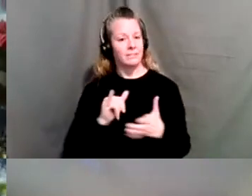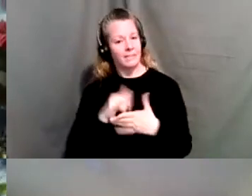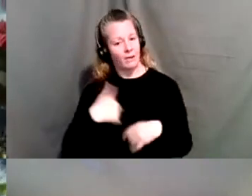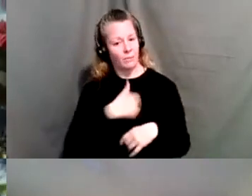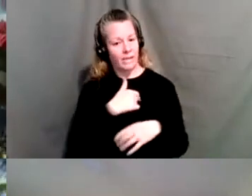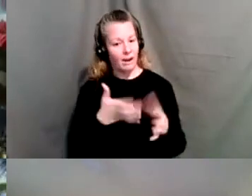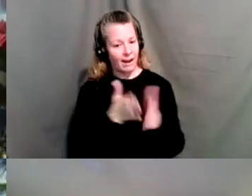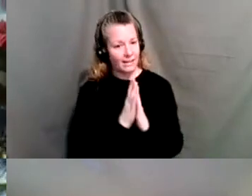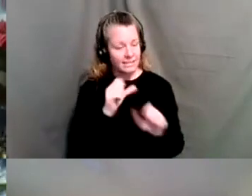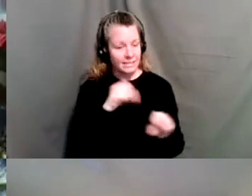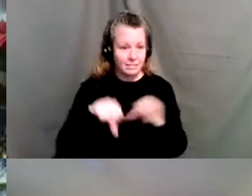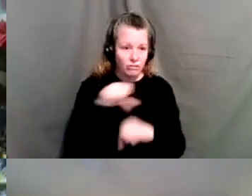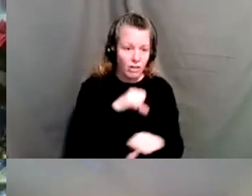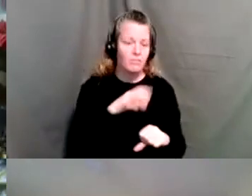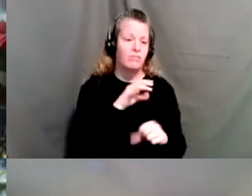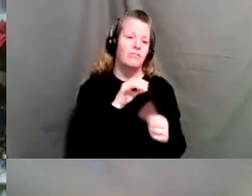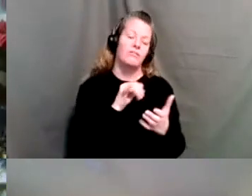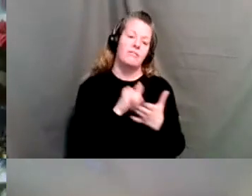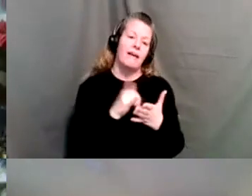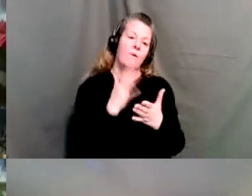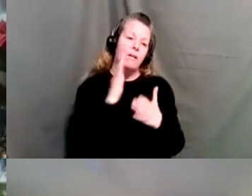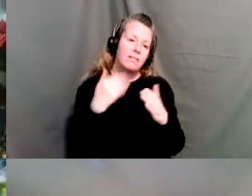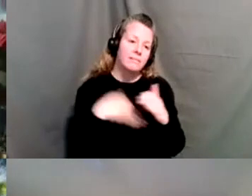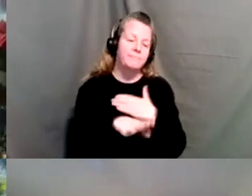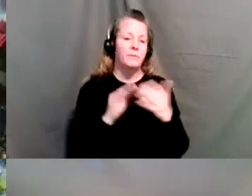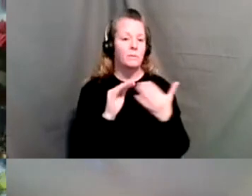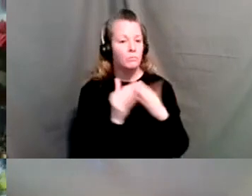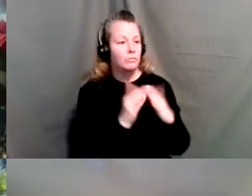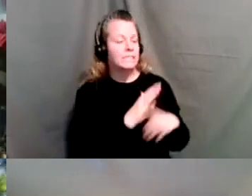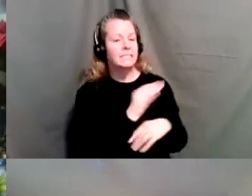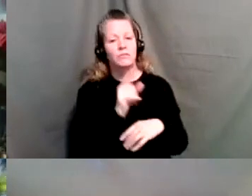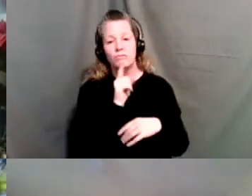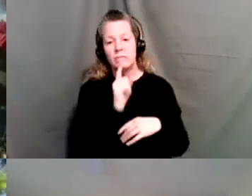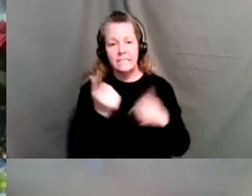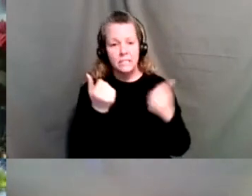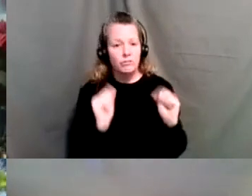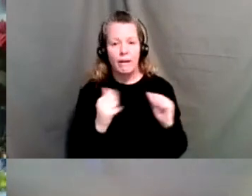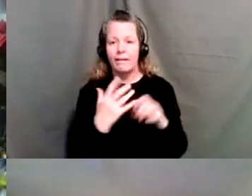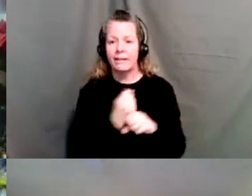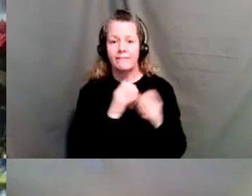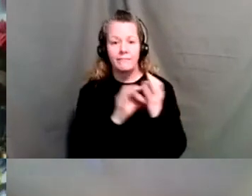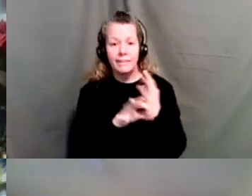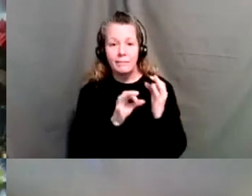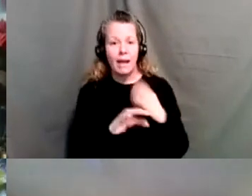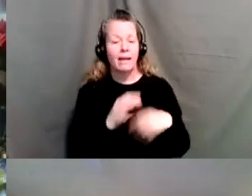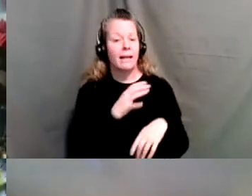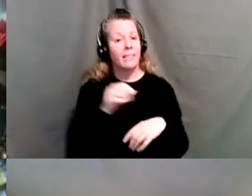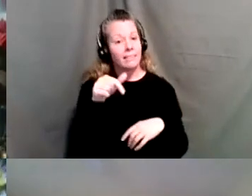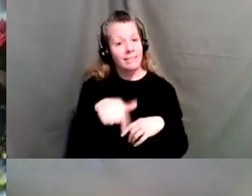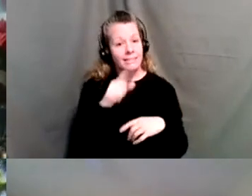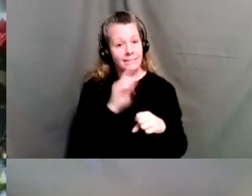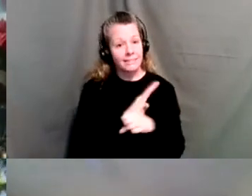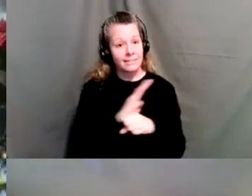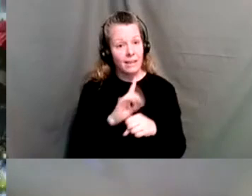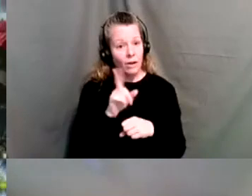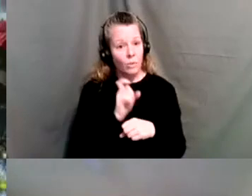asking each other, that we're going into our communities and really trying to get feedback. And this was actually a question that we